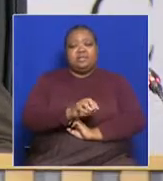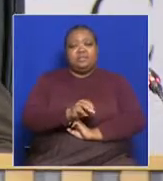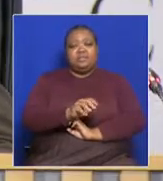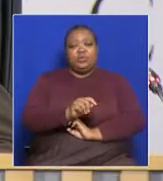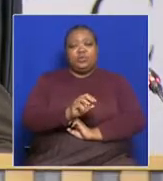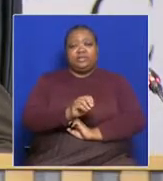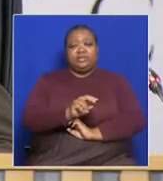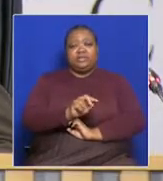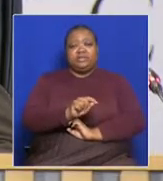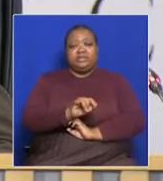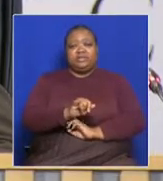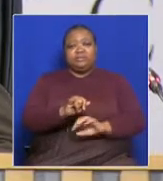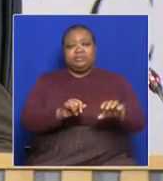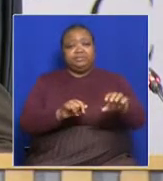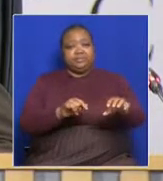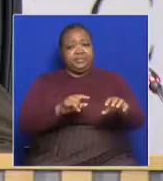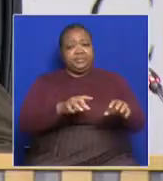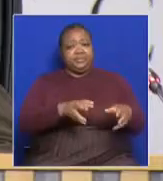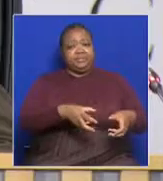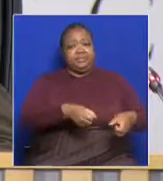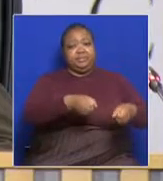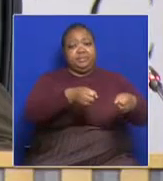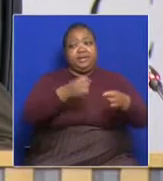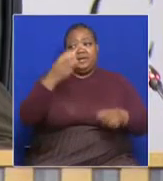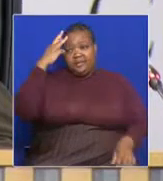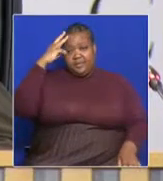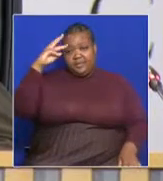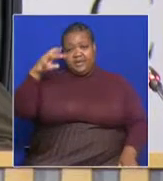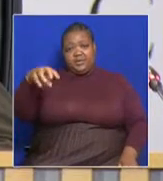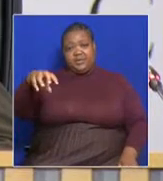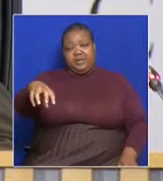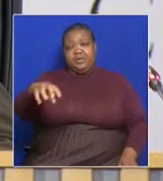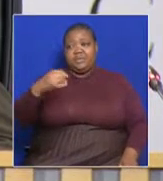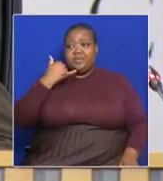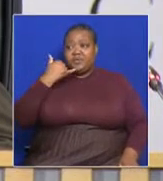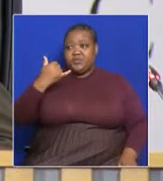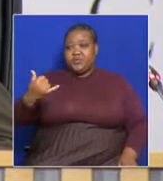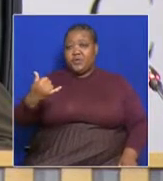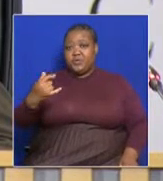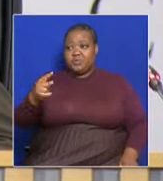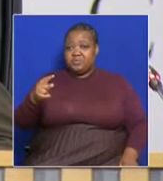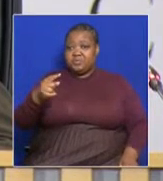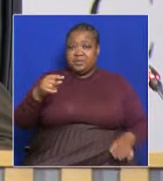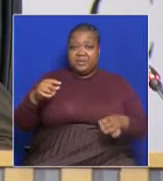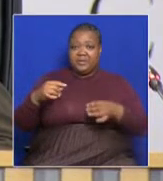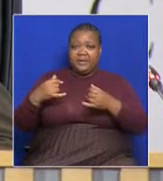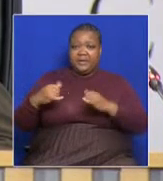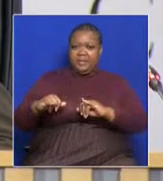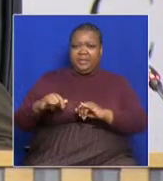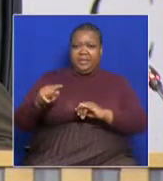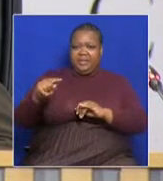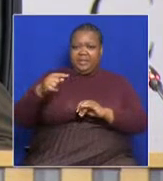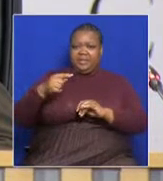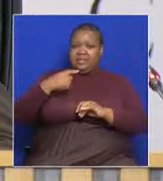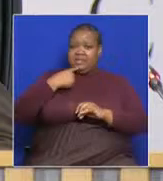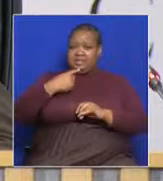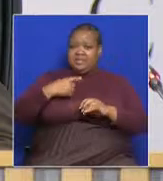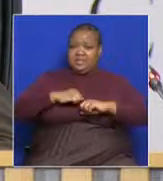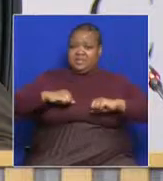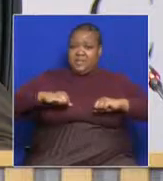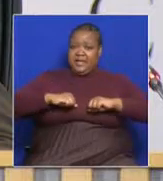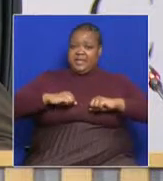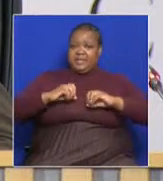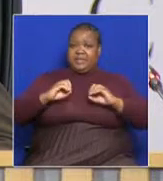haven't phoned Pretoria to tell you that we don't have storage, and you have not told us